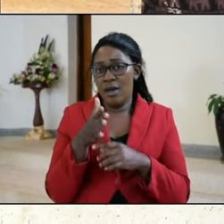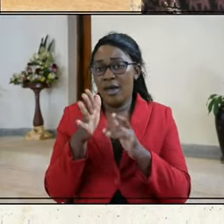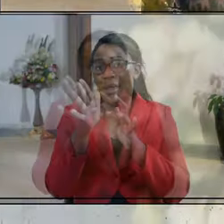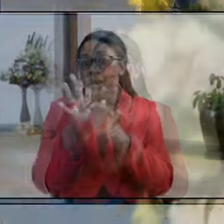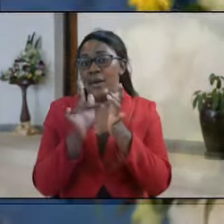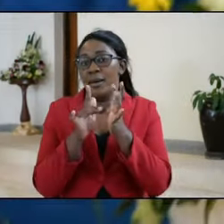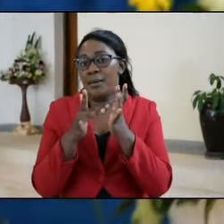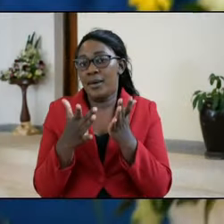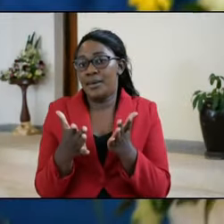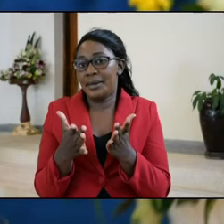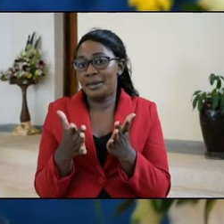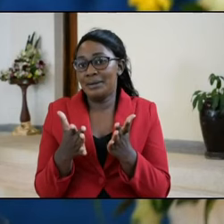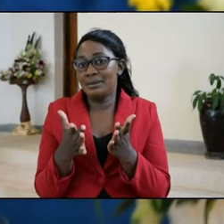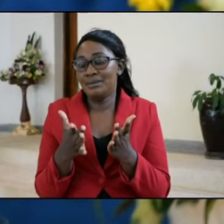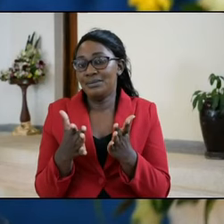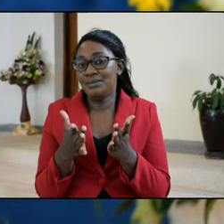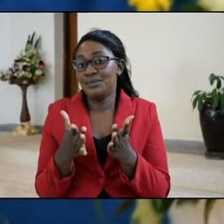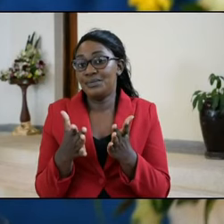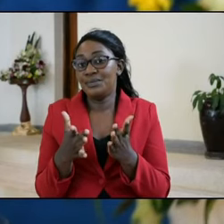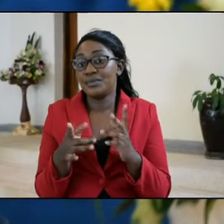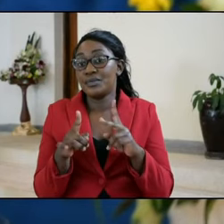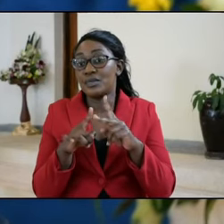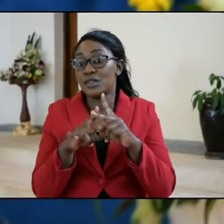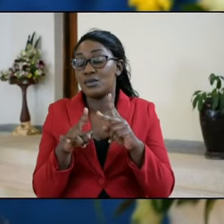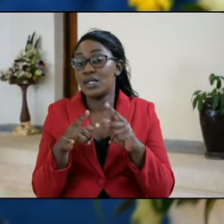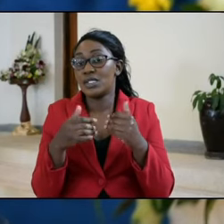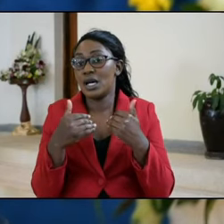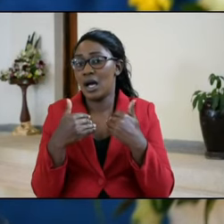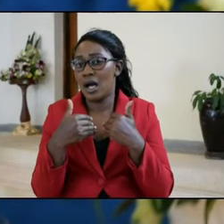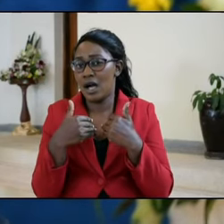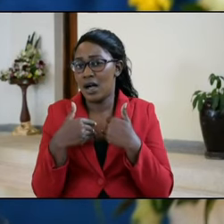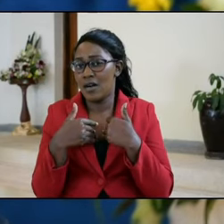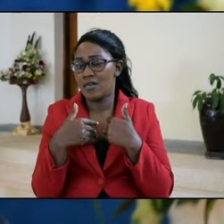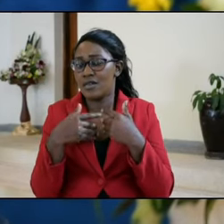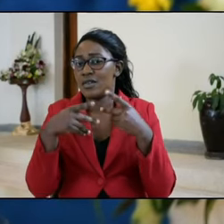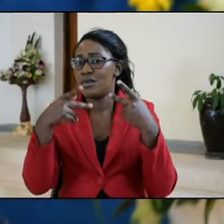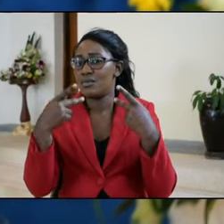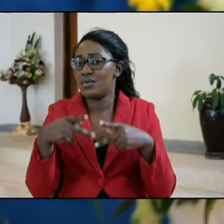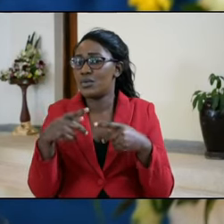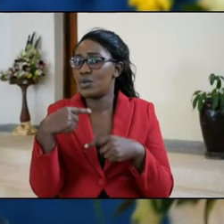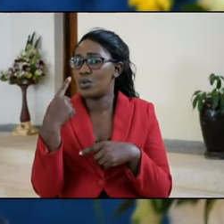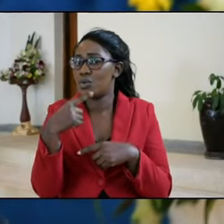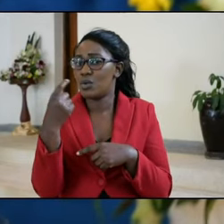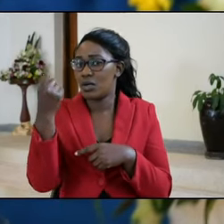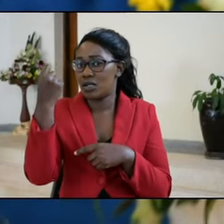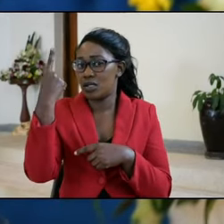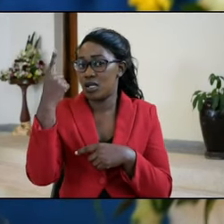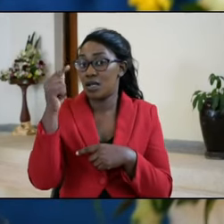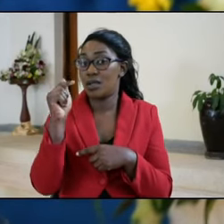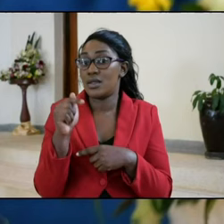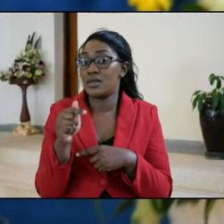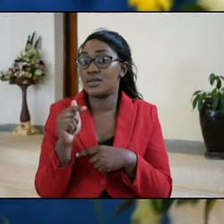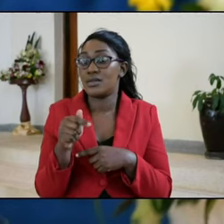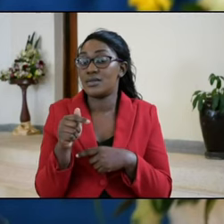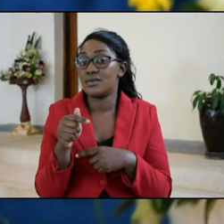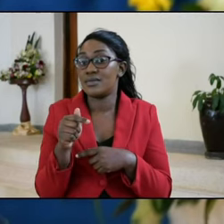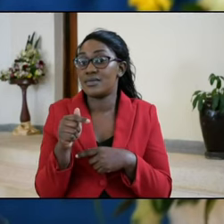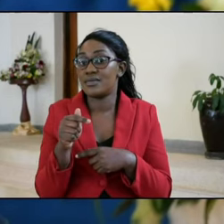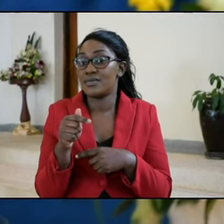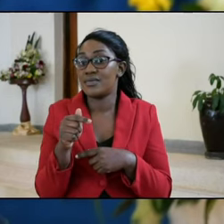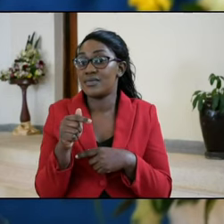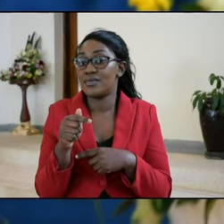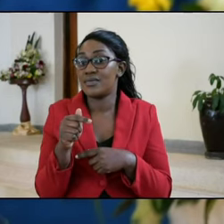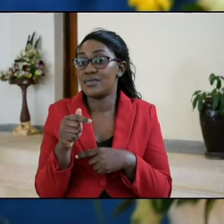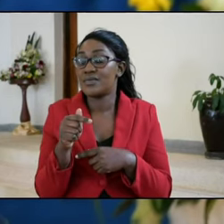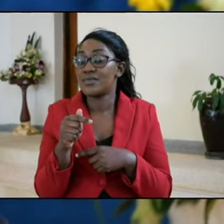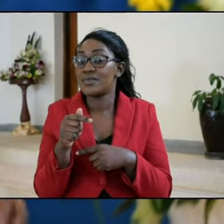And unfortunately, we have Bible scholars who are skeptical about certain portions